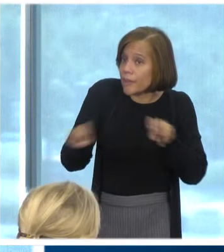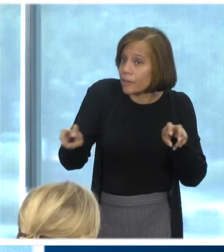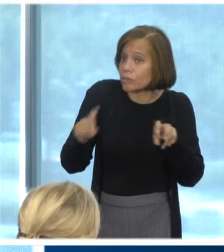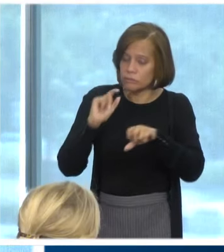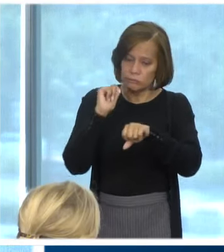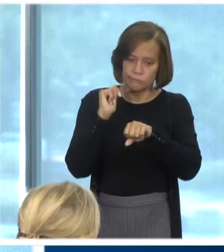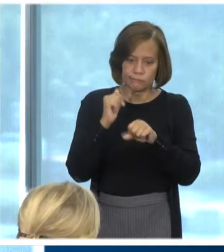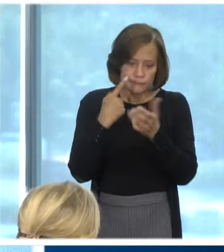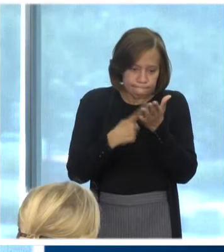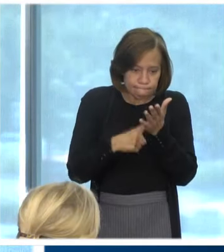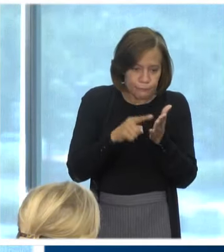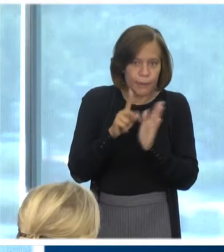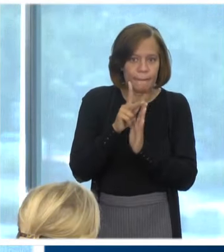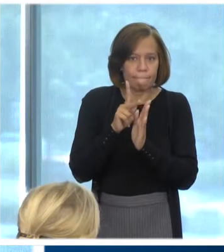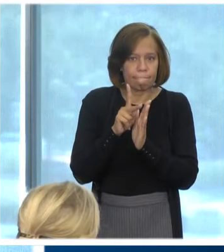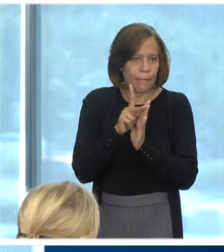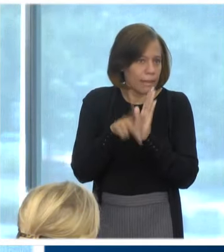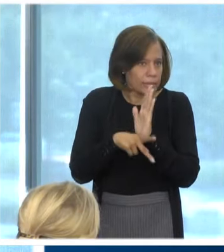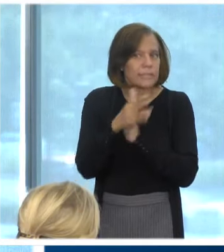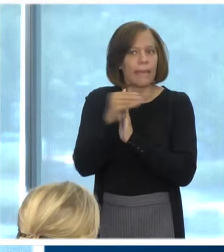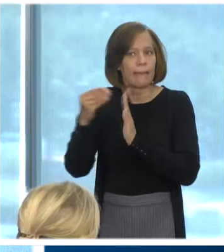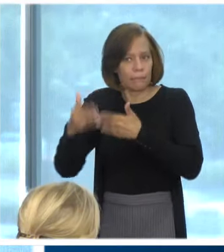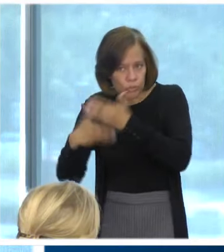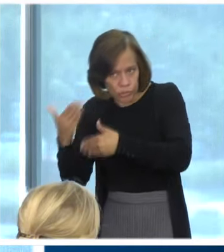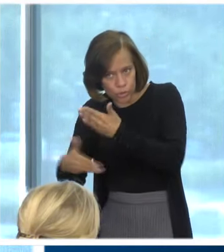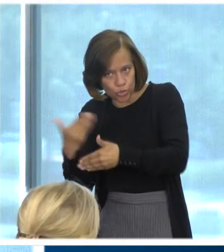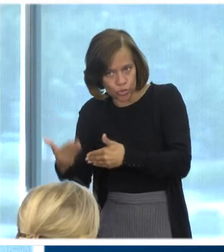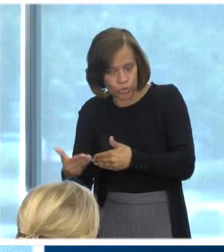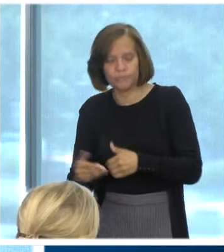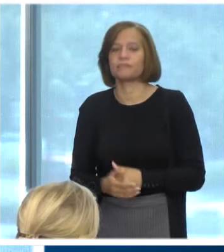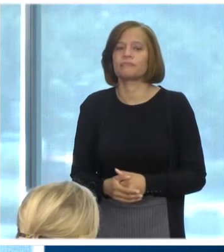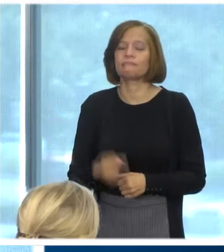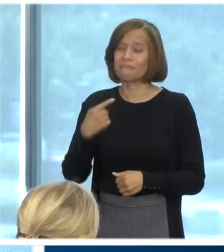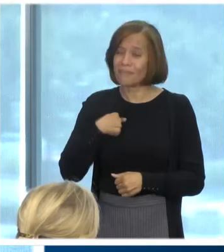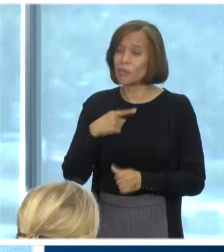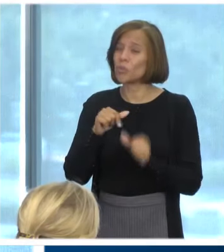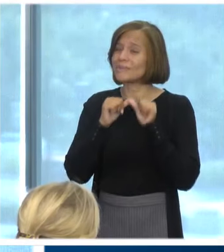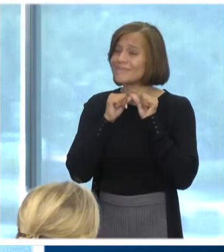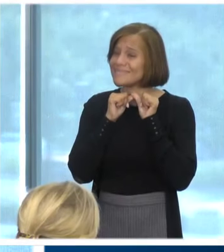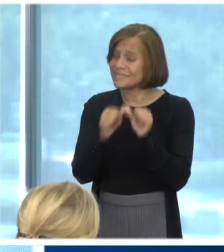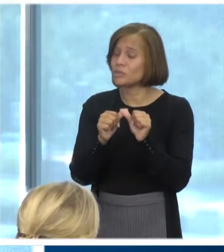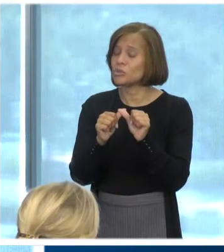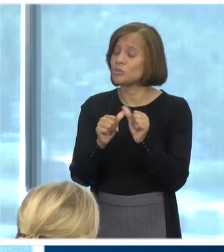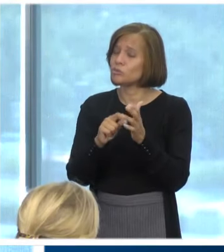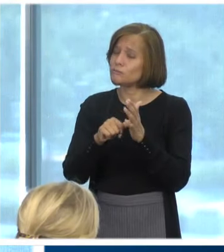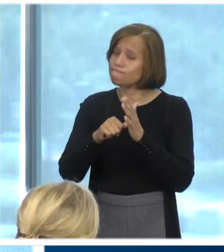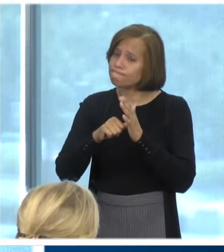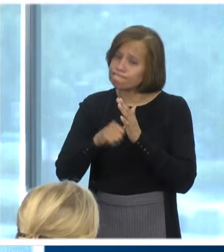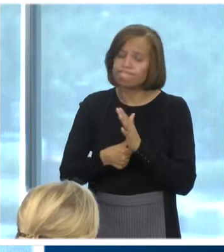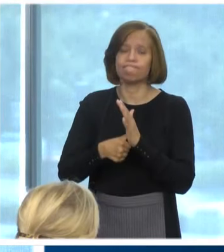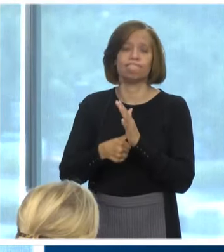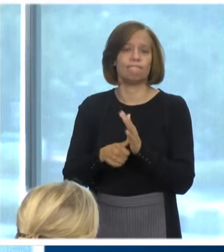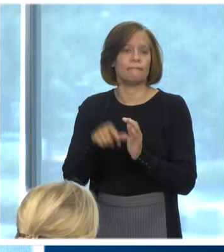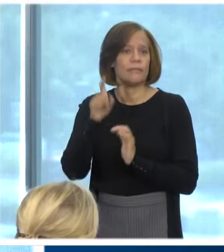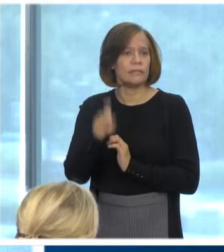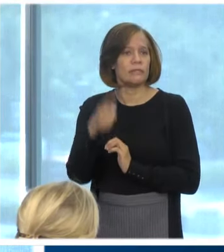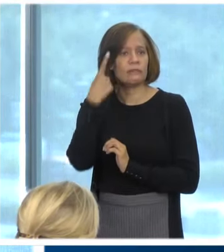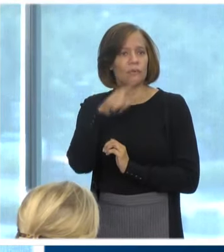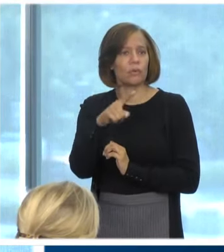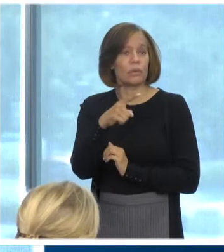at CPD. And I will continue to stress the need for police